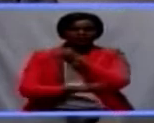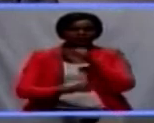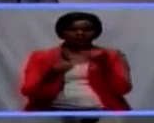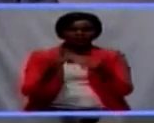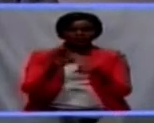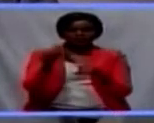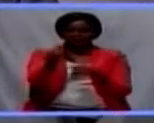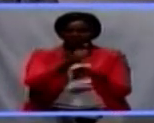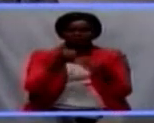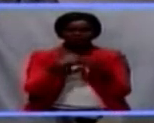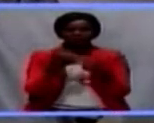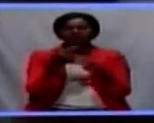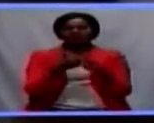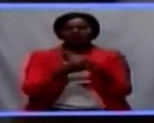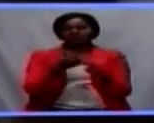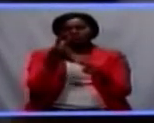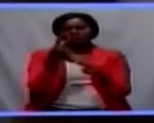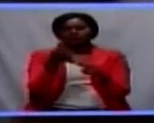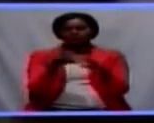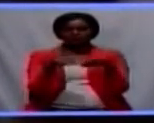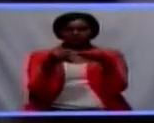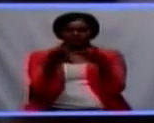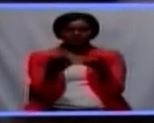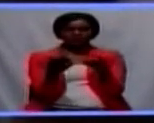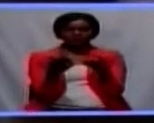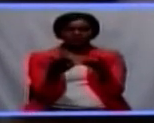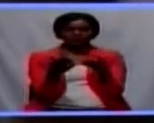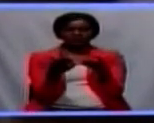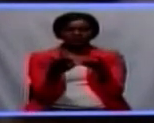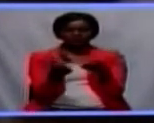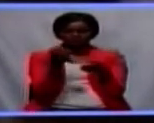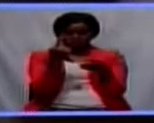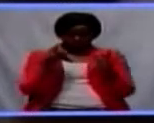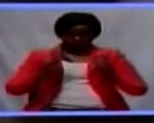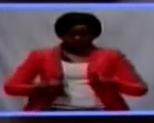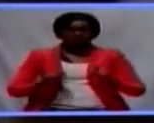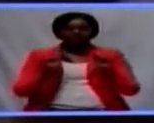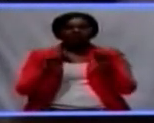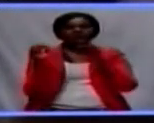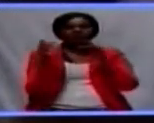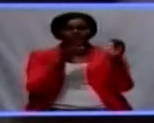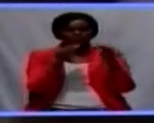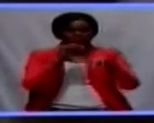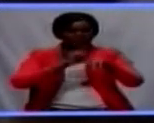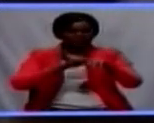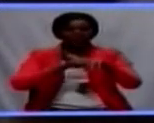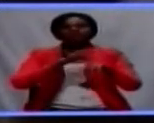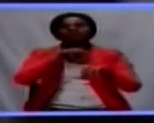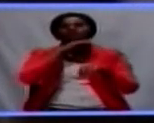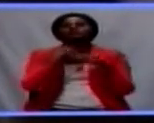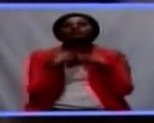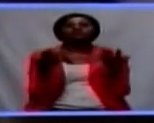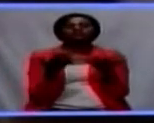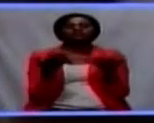a 2-month period, I think, which you've given. Yes. And one would argue that the period is not enough. I mean, if the